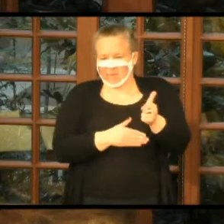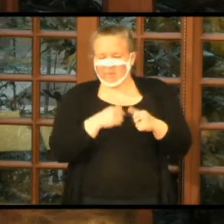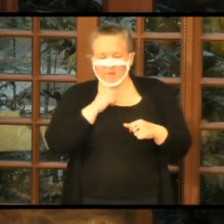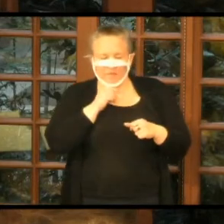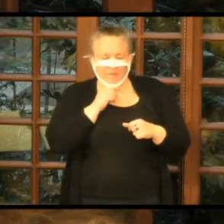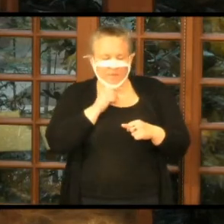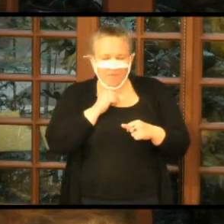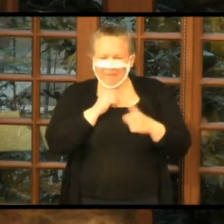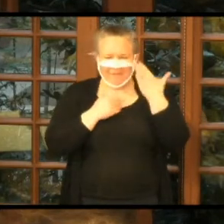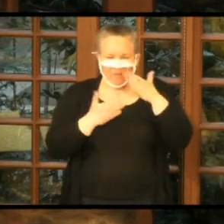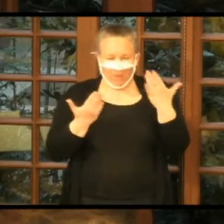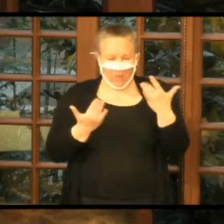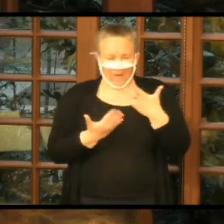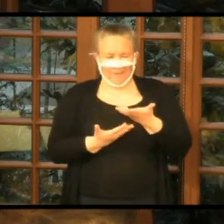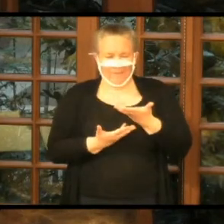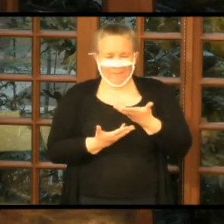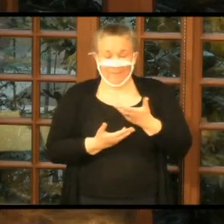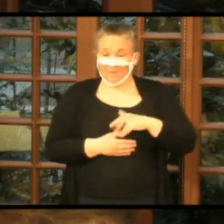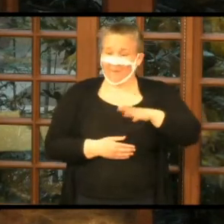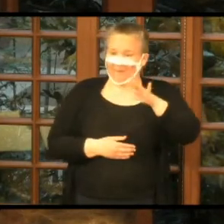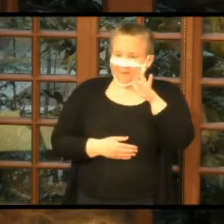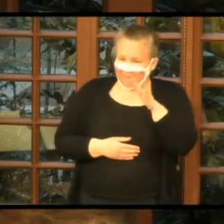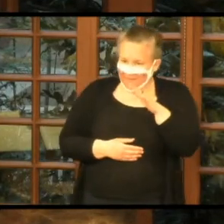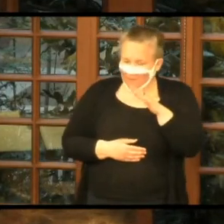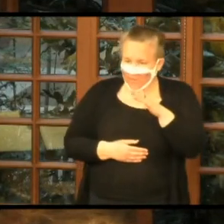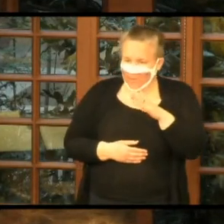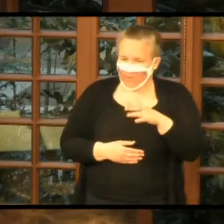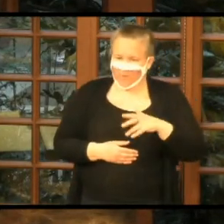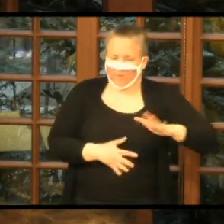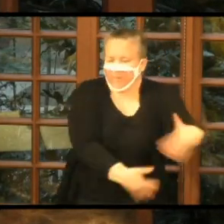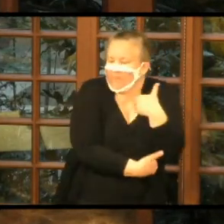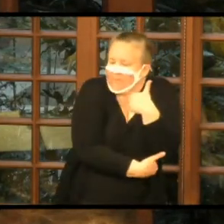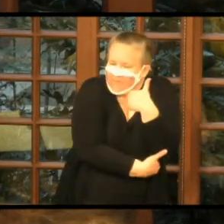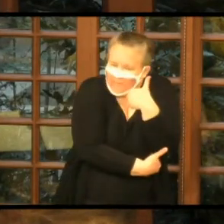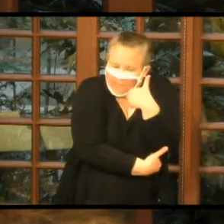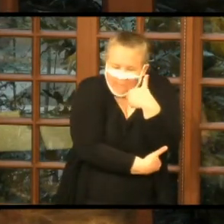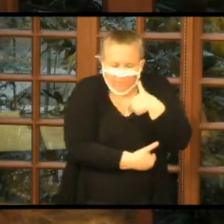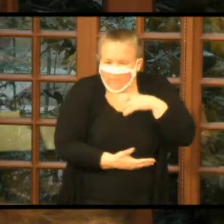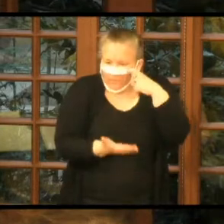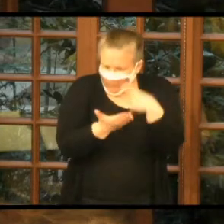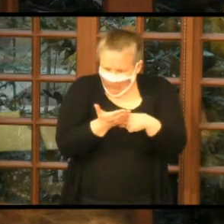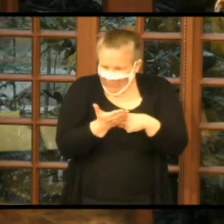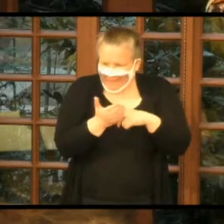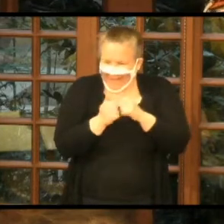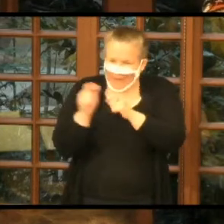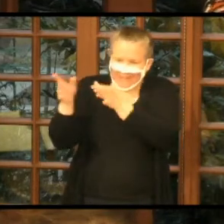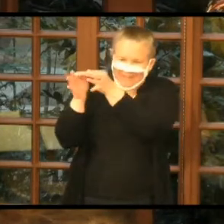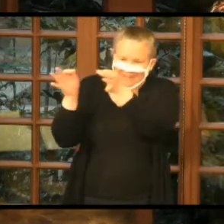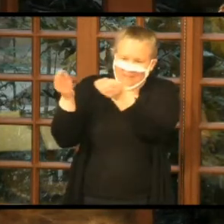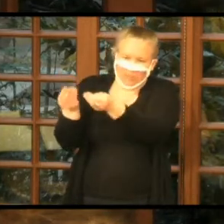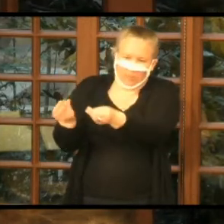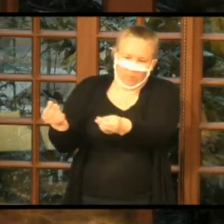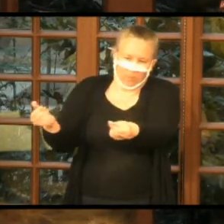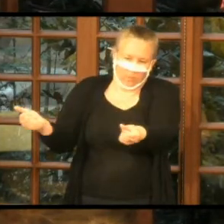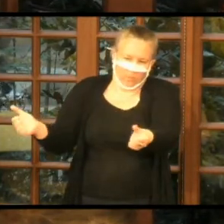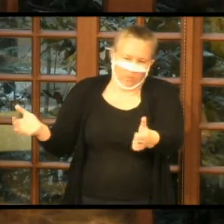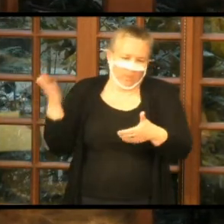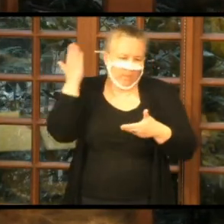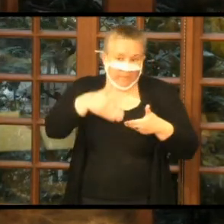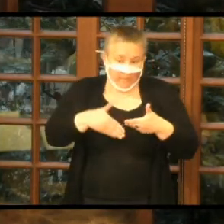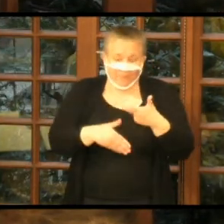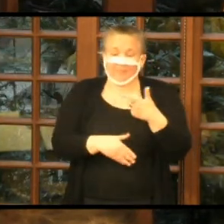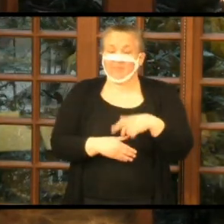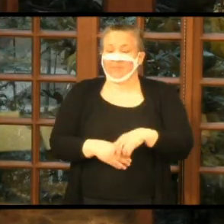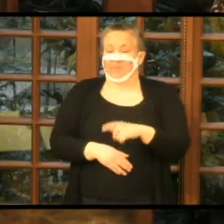He didn't know why. The mother crushed her daughter to her breast. She didn't notice the way his sentence trailed off.